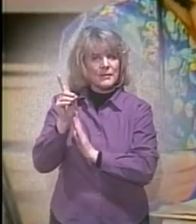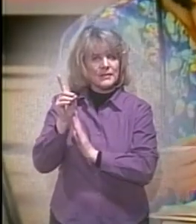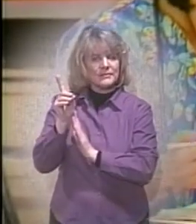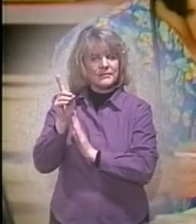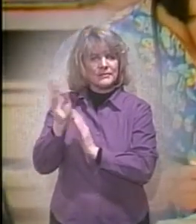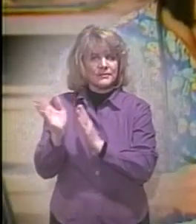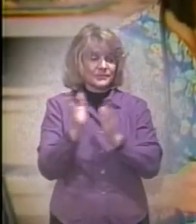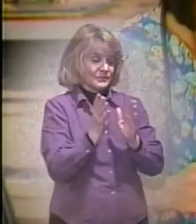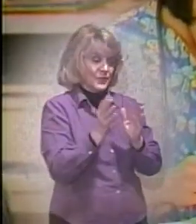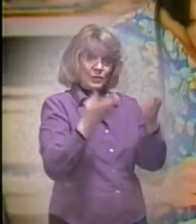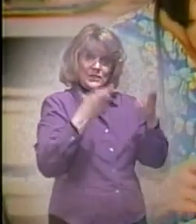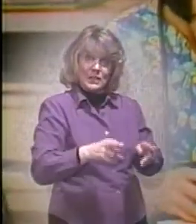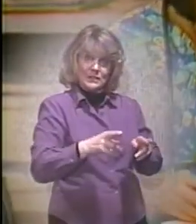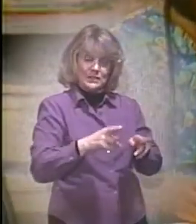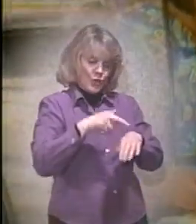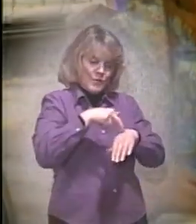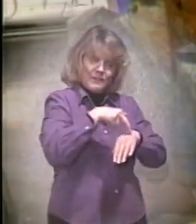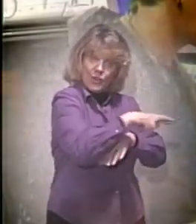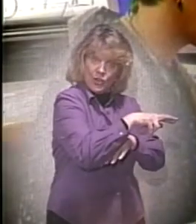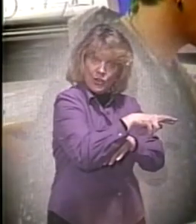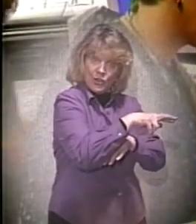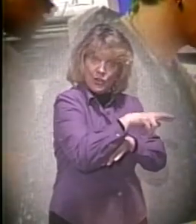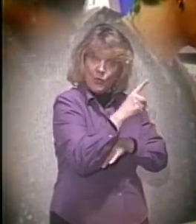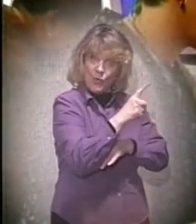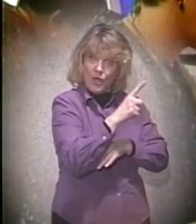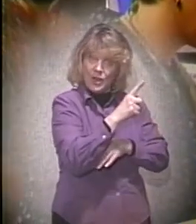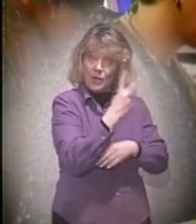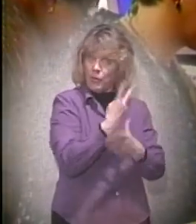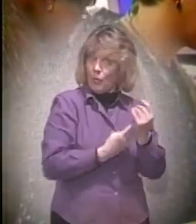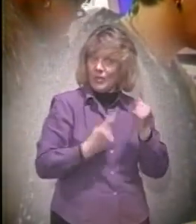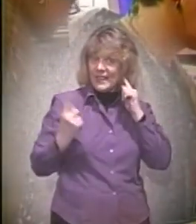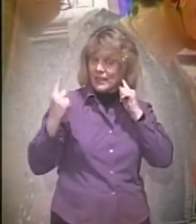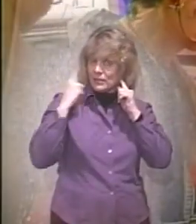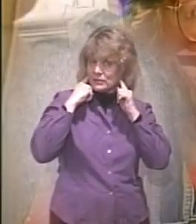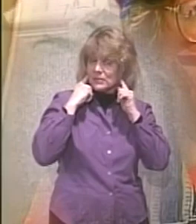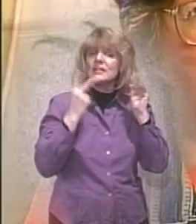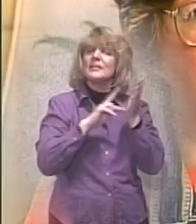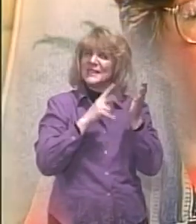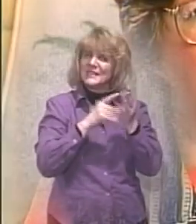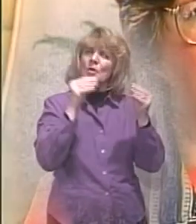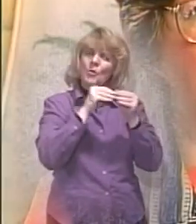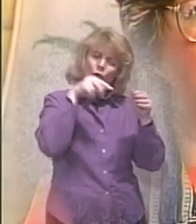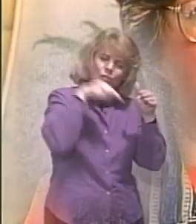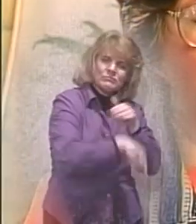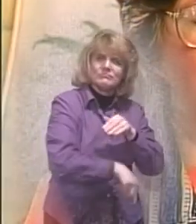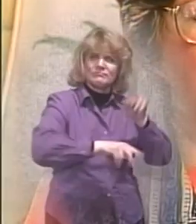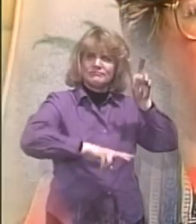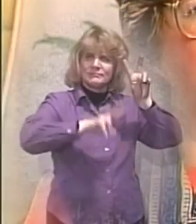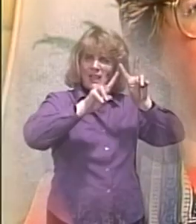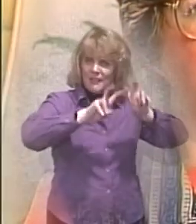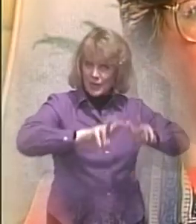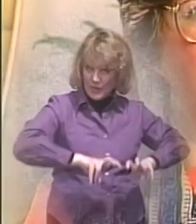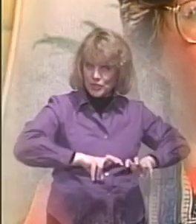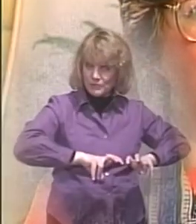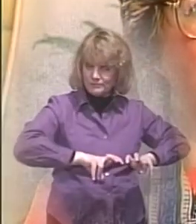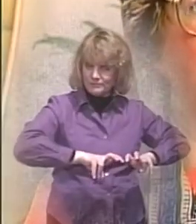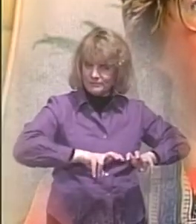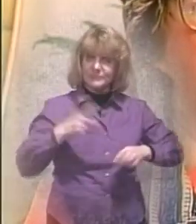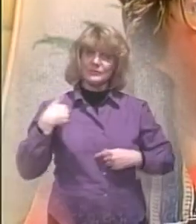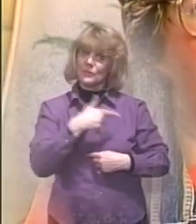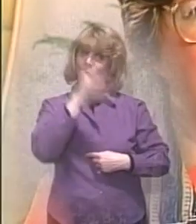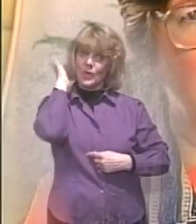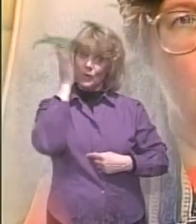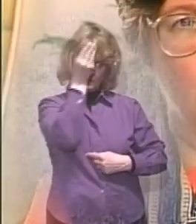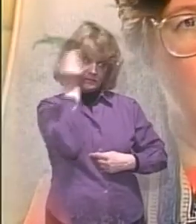refers in one or both ears, an appointment should be made for further evaluation. We will communicate from the hospital to the